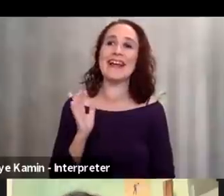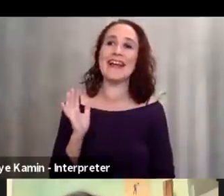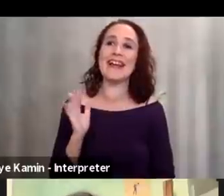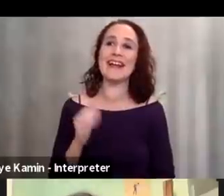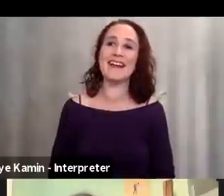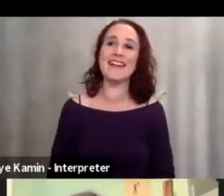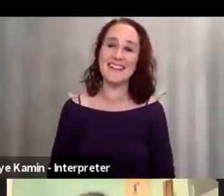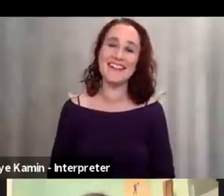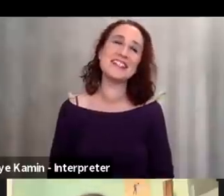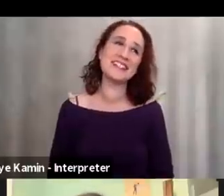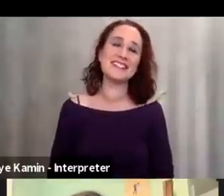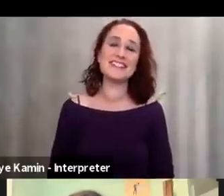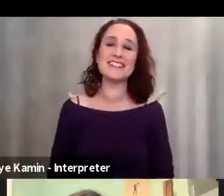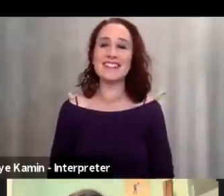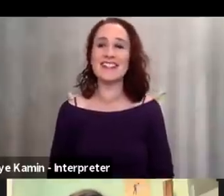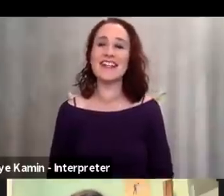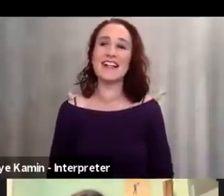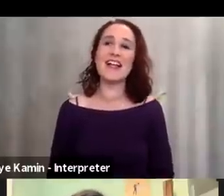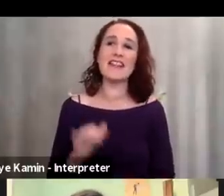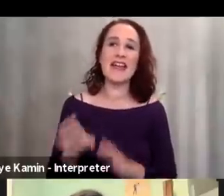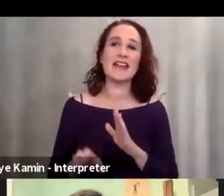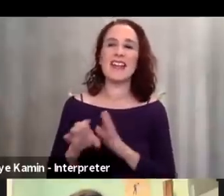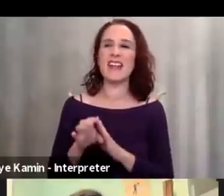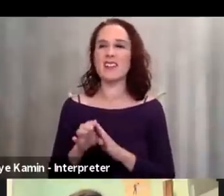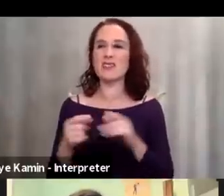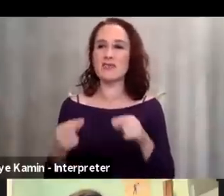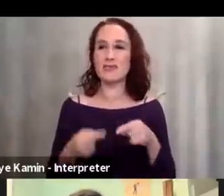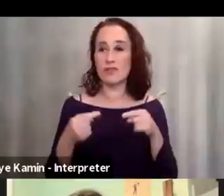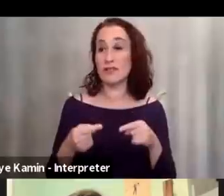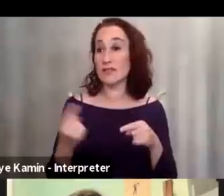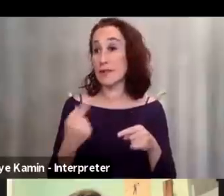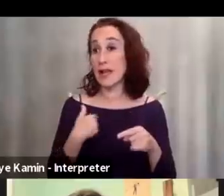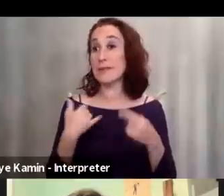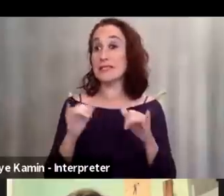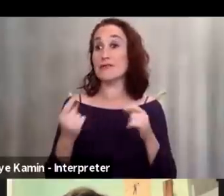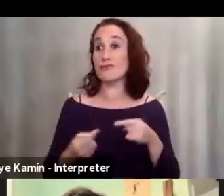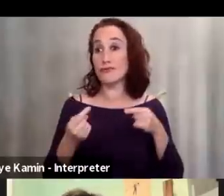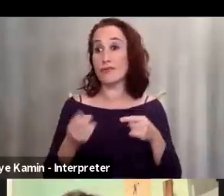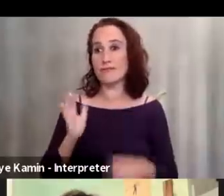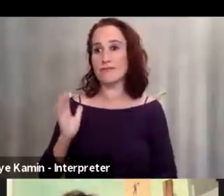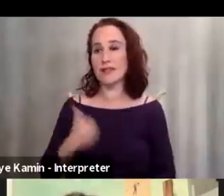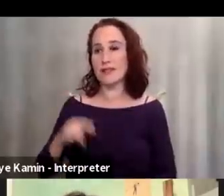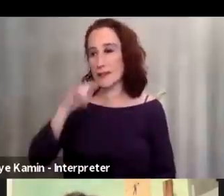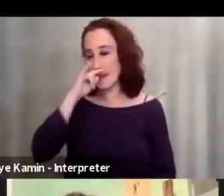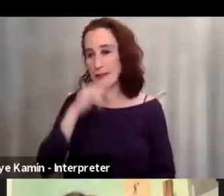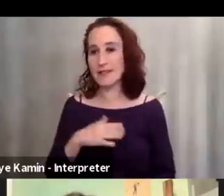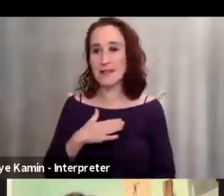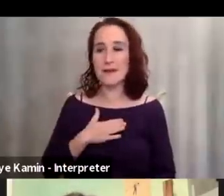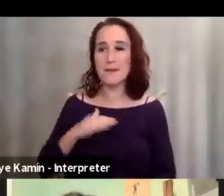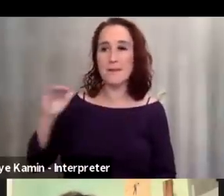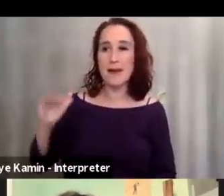Yeah. And they're dealing with something that I'm still struggling with from when I was a kid. I mean, my childhood